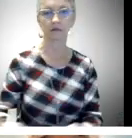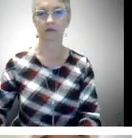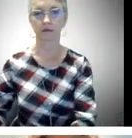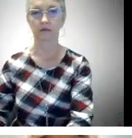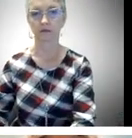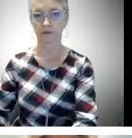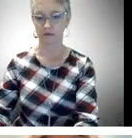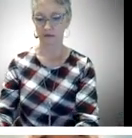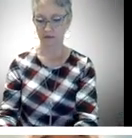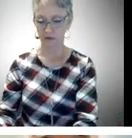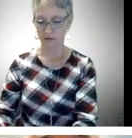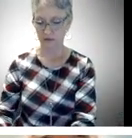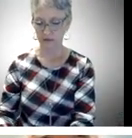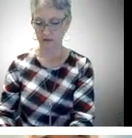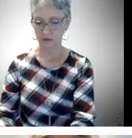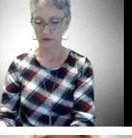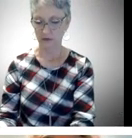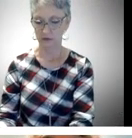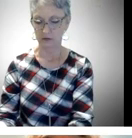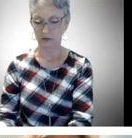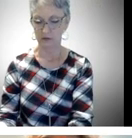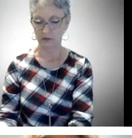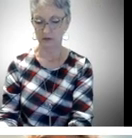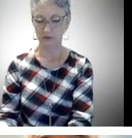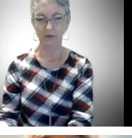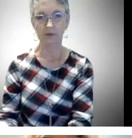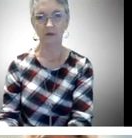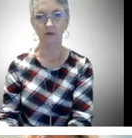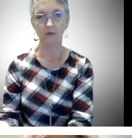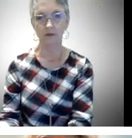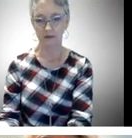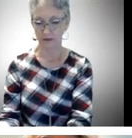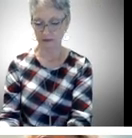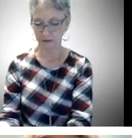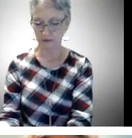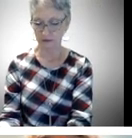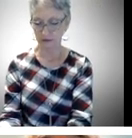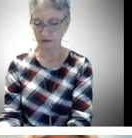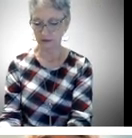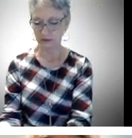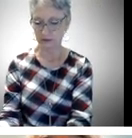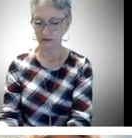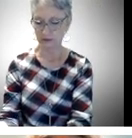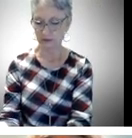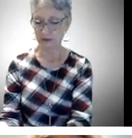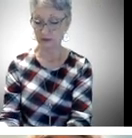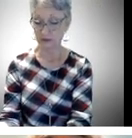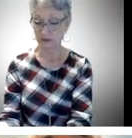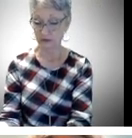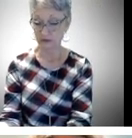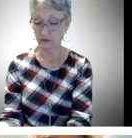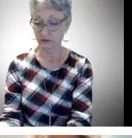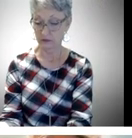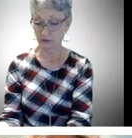this question is that every person who goes under a guardianship, the law requires that they be